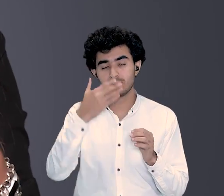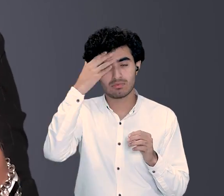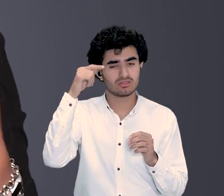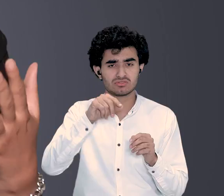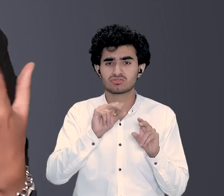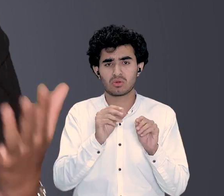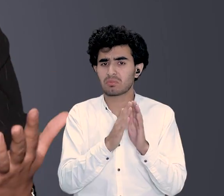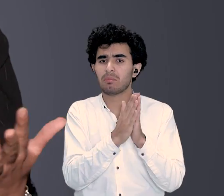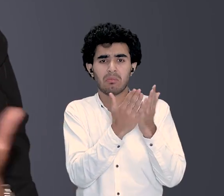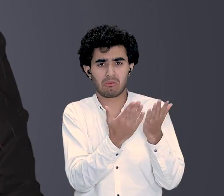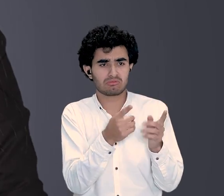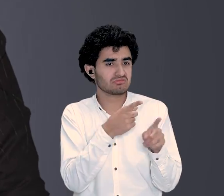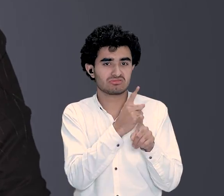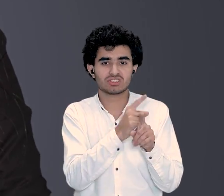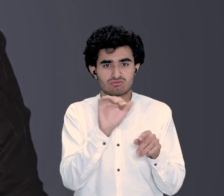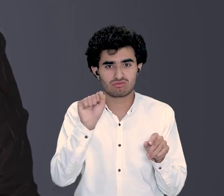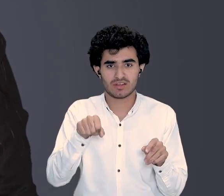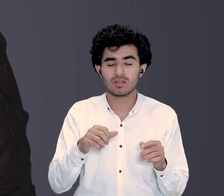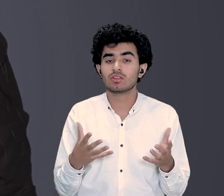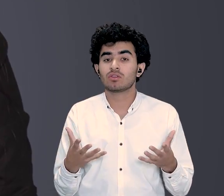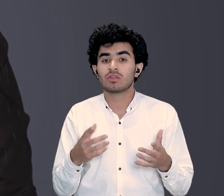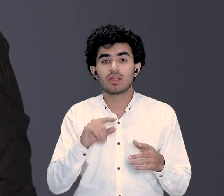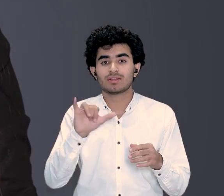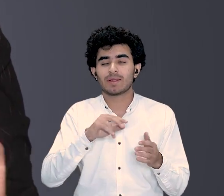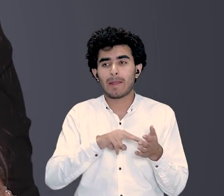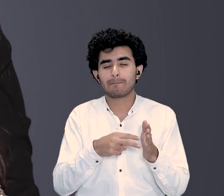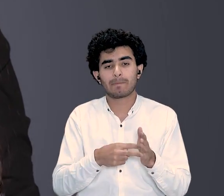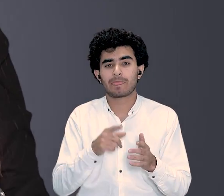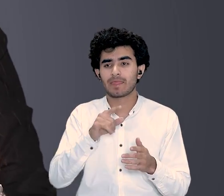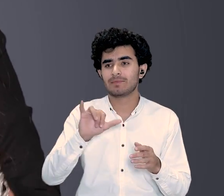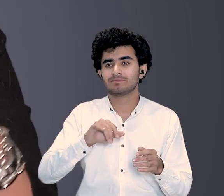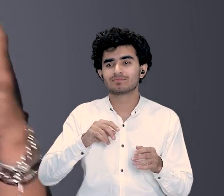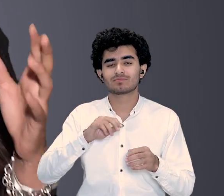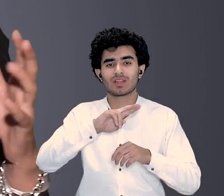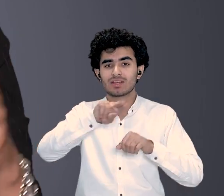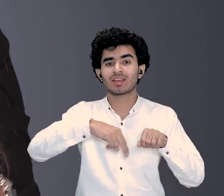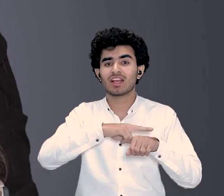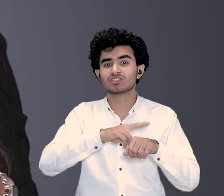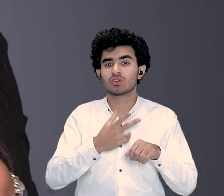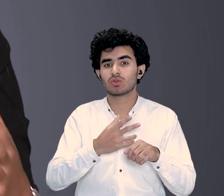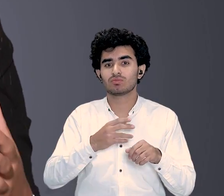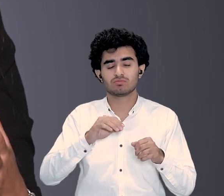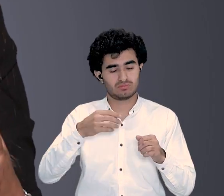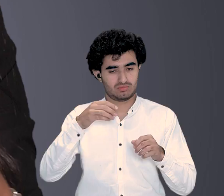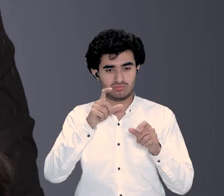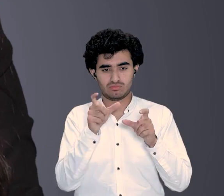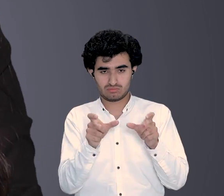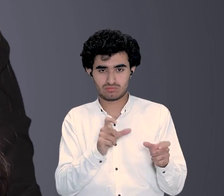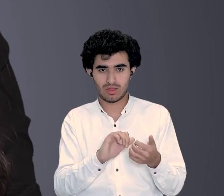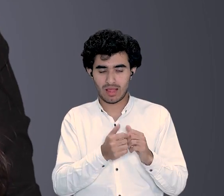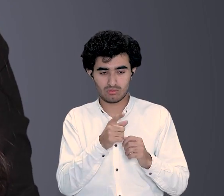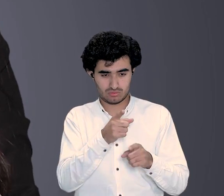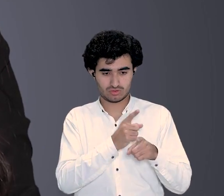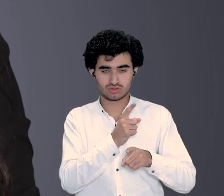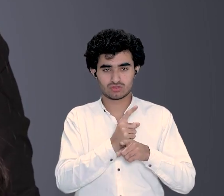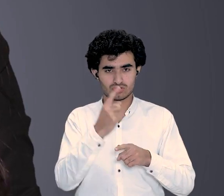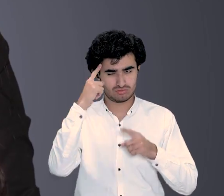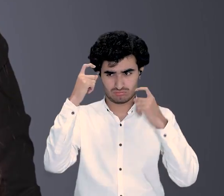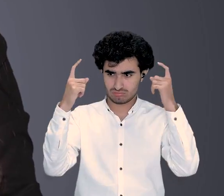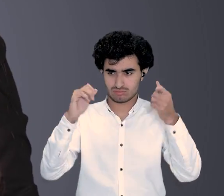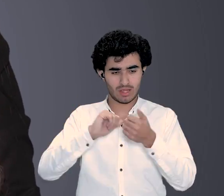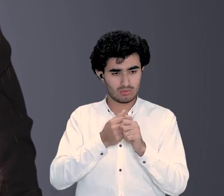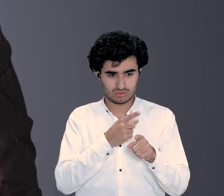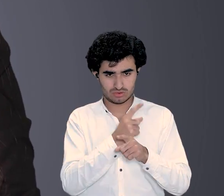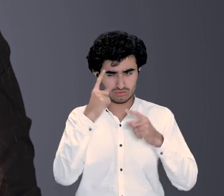solving, especially in primary and secondary. There isn't a national curriculum or learning outcomes that can help you say,